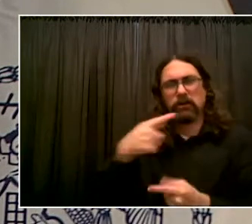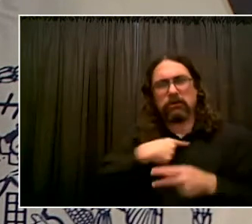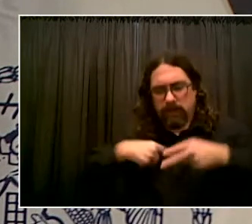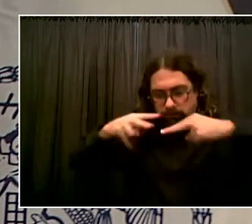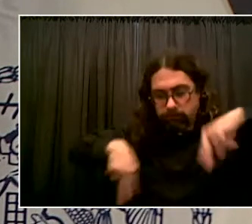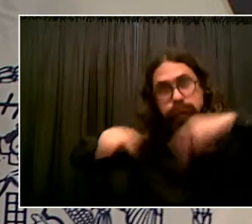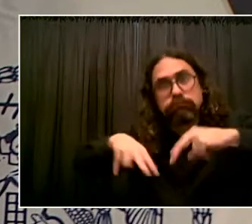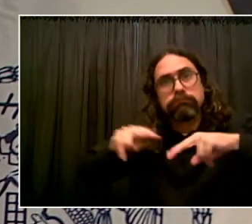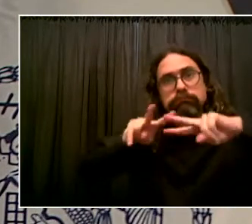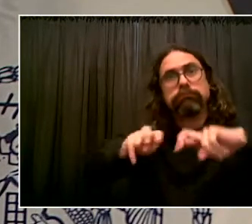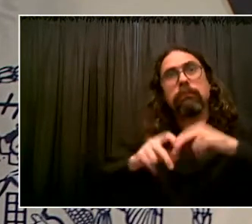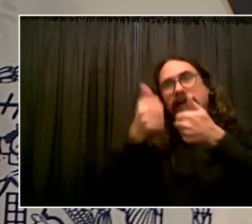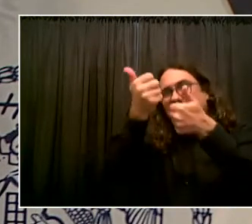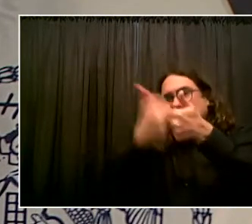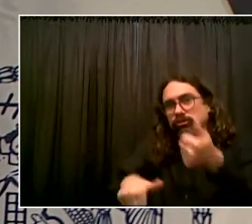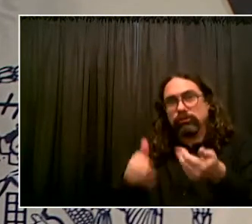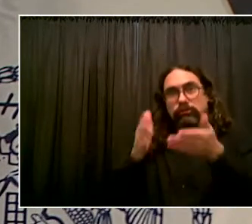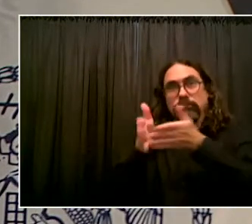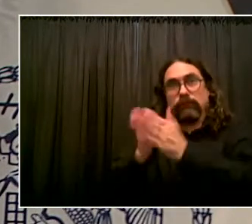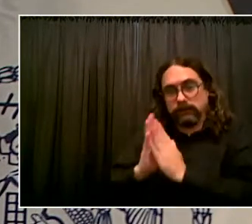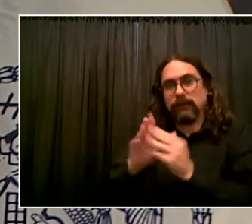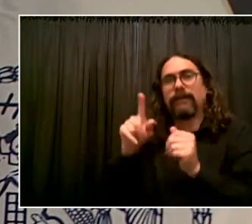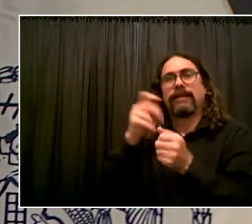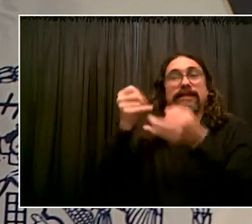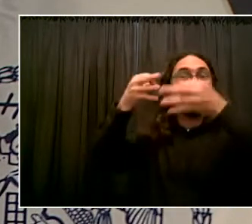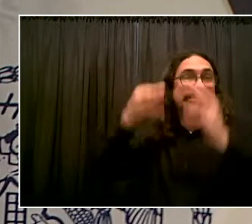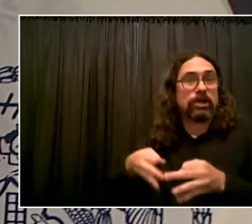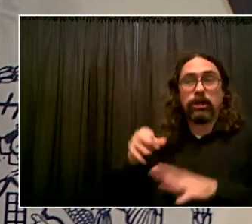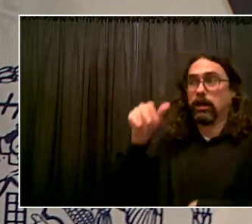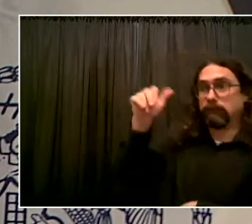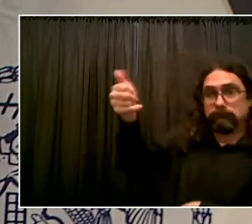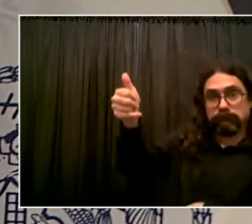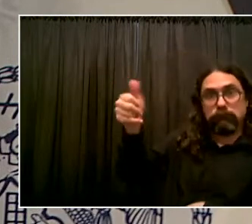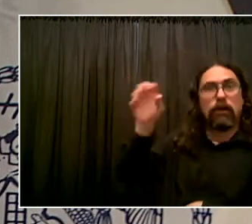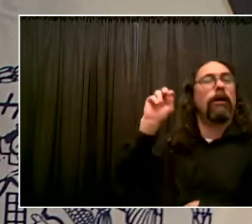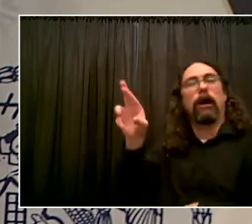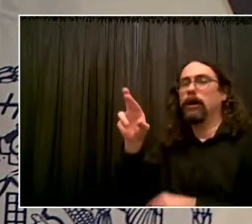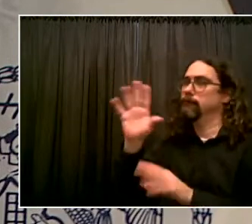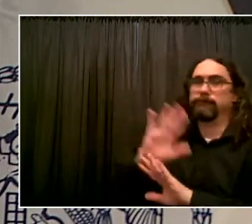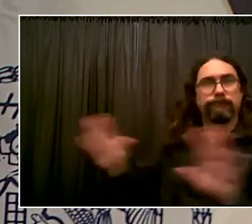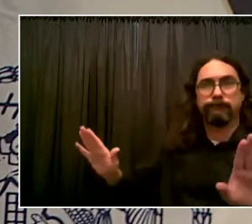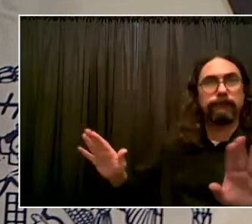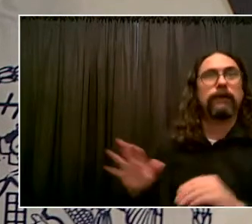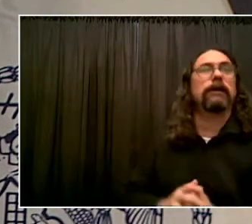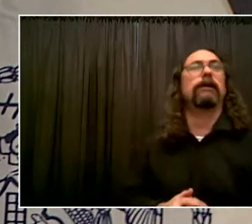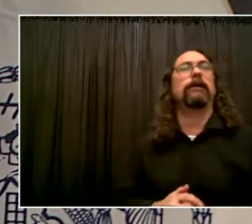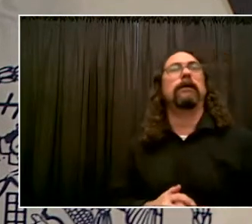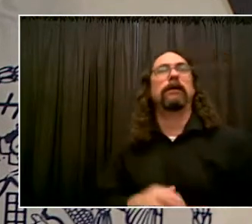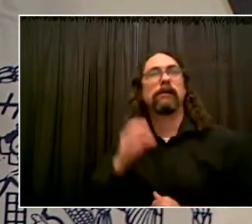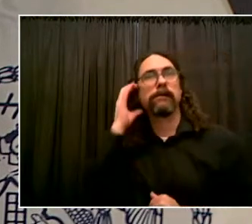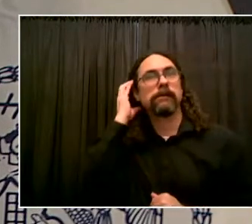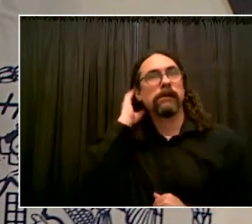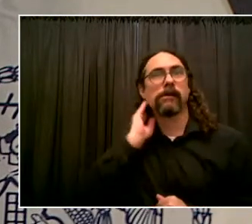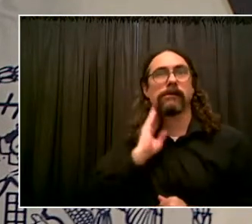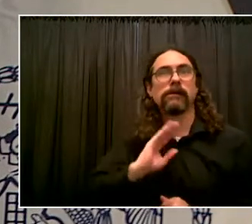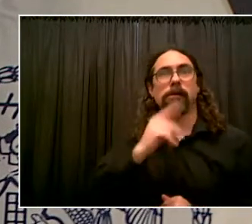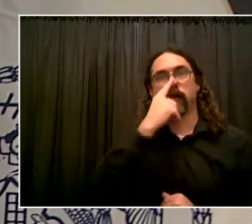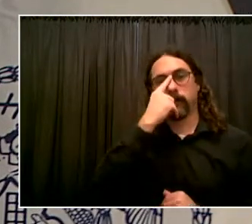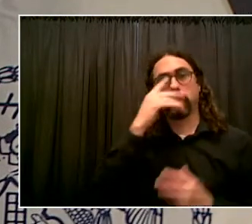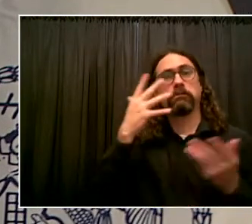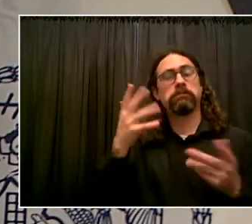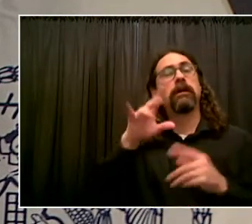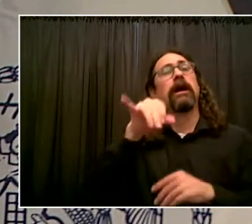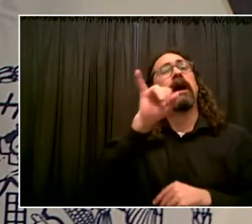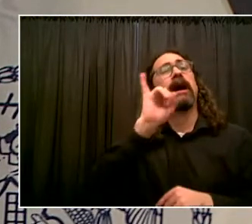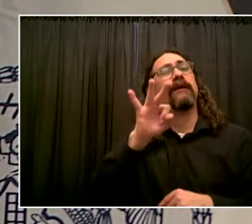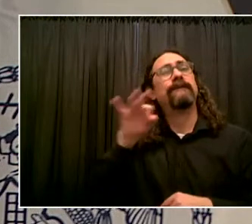appeal, there's several steps in the process. So it will take days to play out for sure. And then, as Commissioner Shea said, someone, if they're denied,